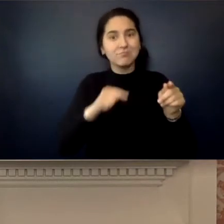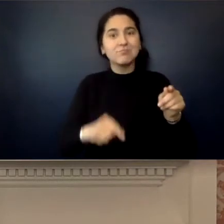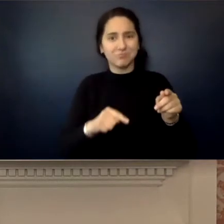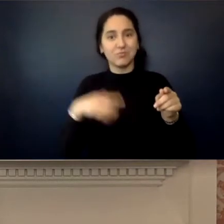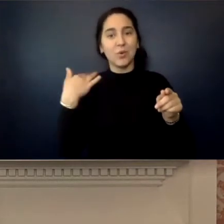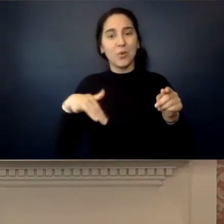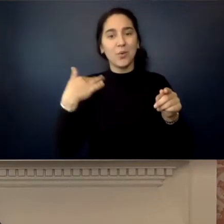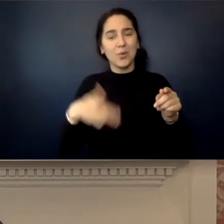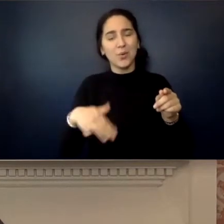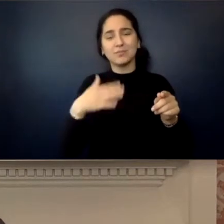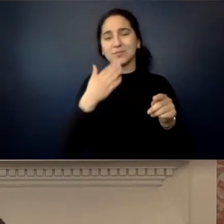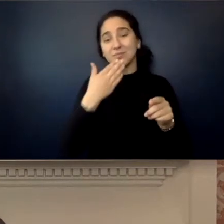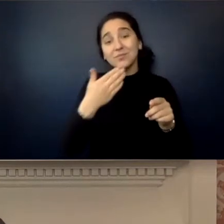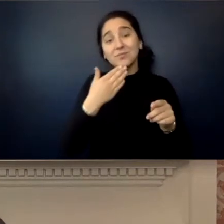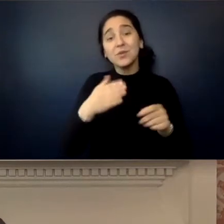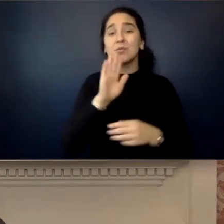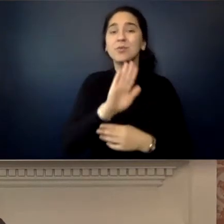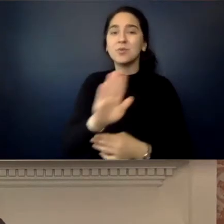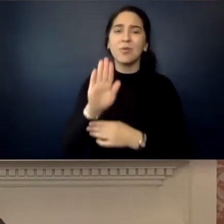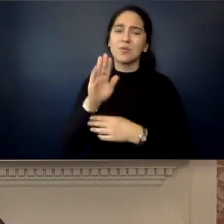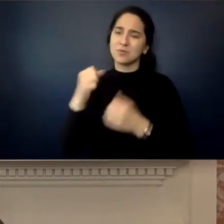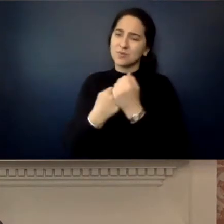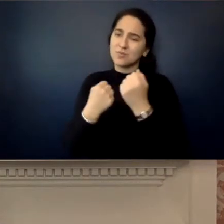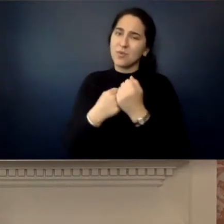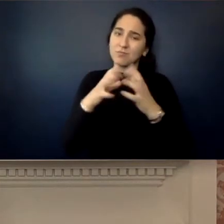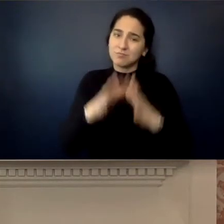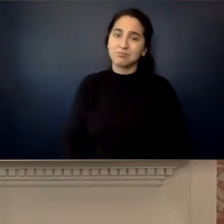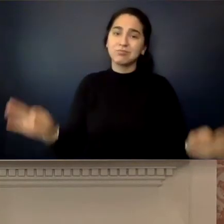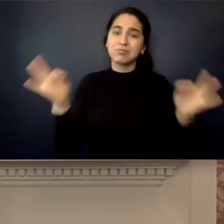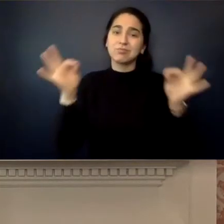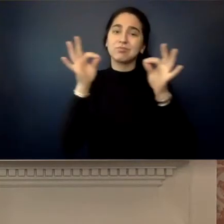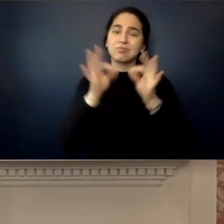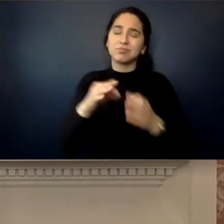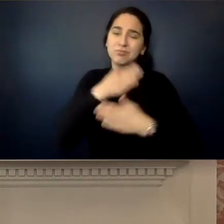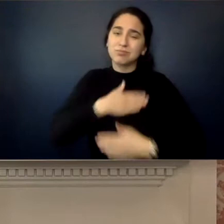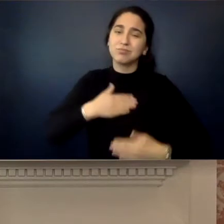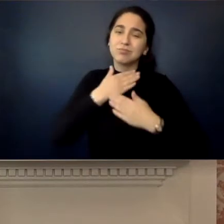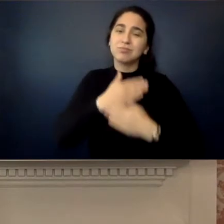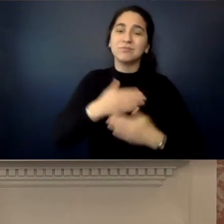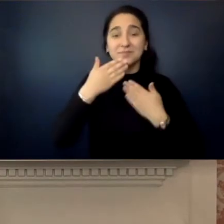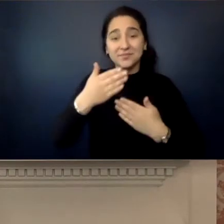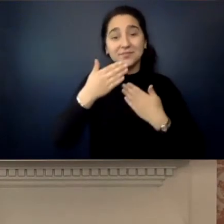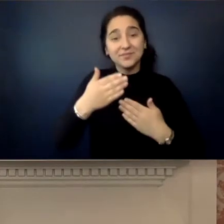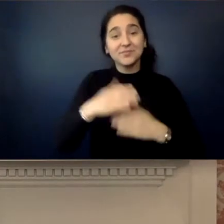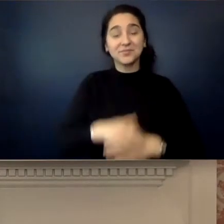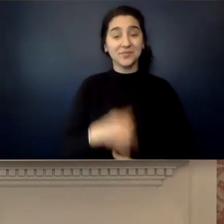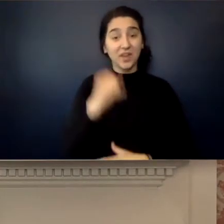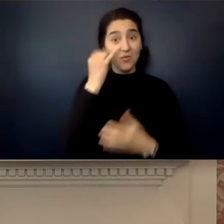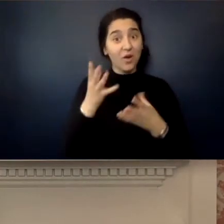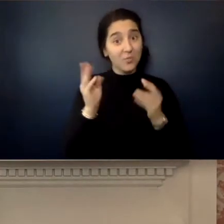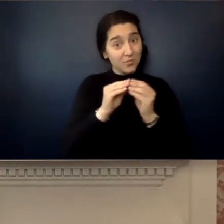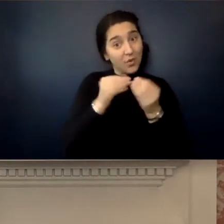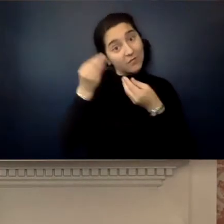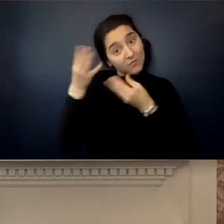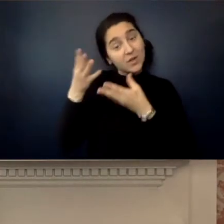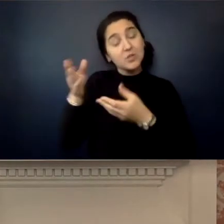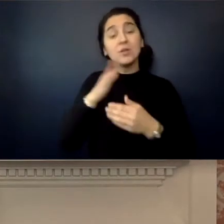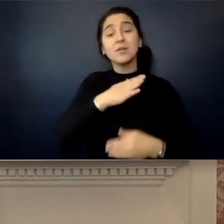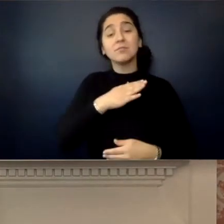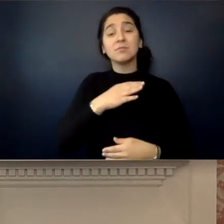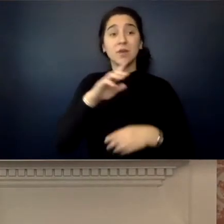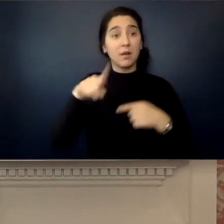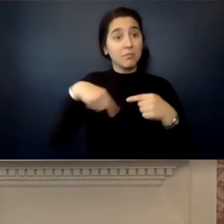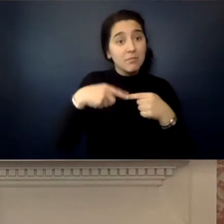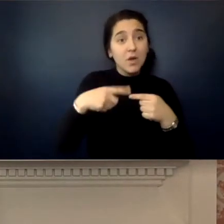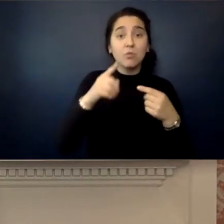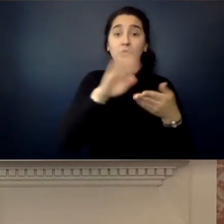other mission partners around the world. What you do makes a difference, and we appreciate it. If you would like